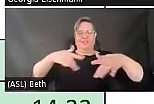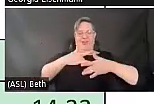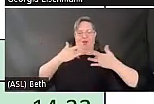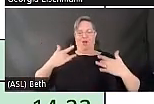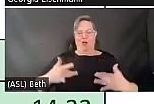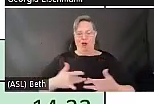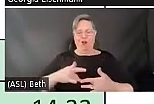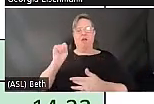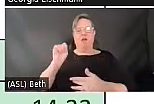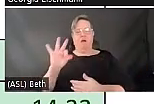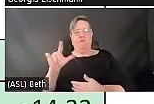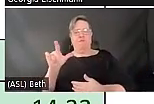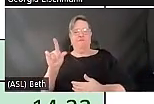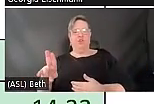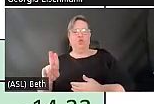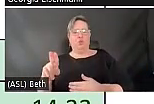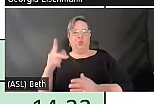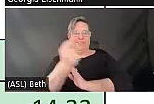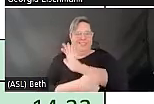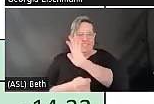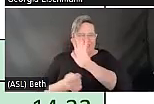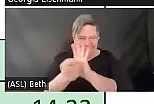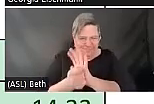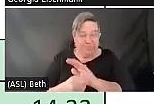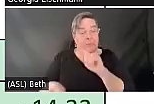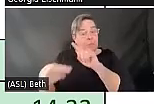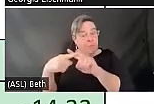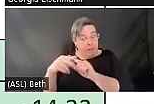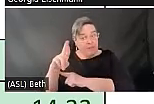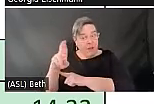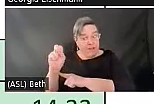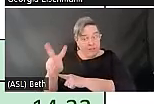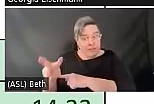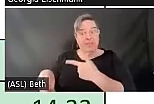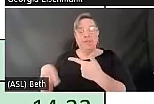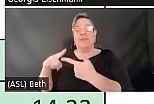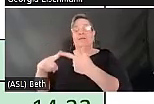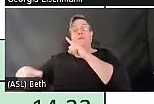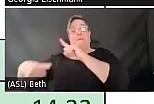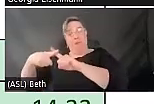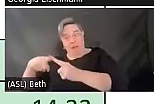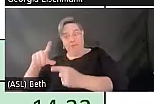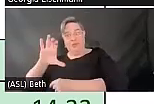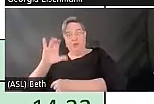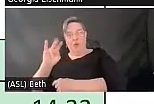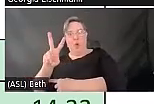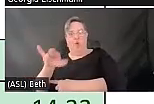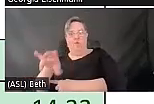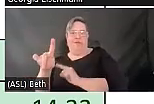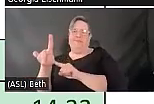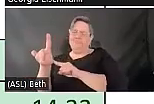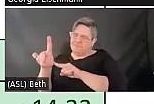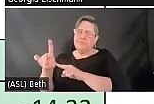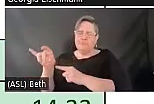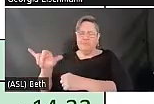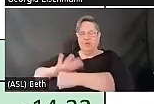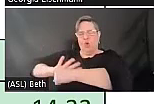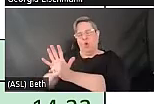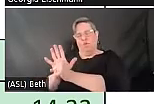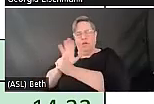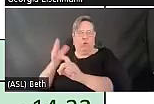and then you have RSV and you have COVID, which is also significant, and we'll get into that a little bit more. Next